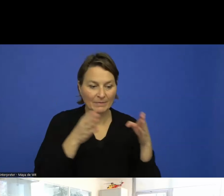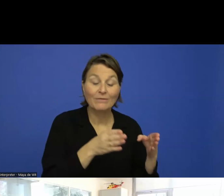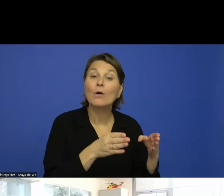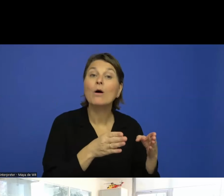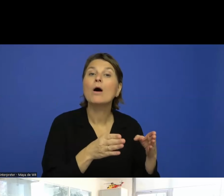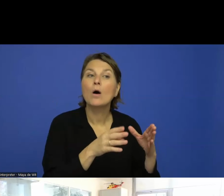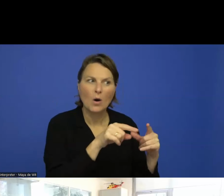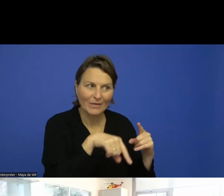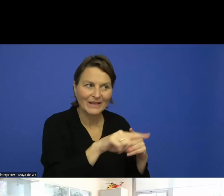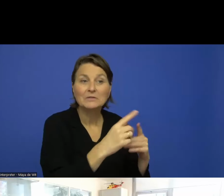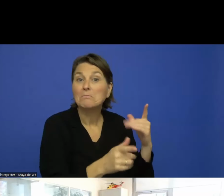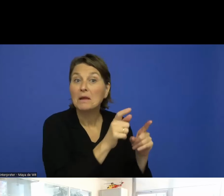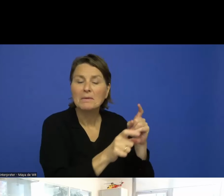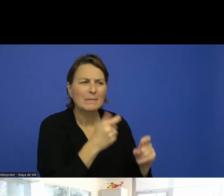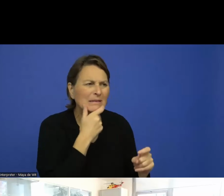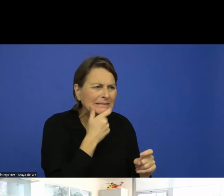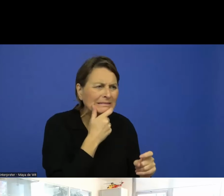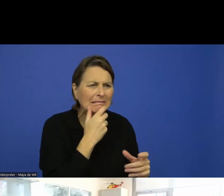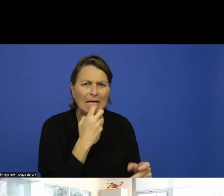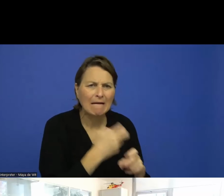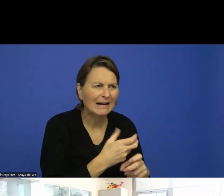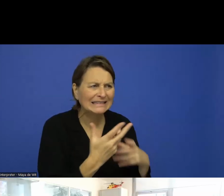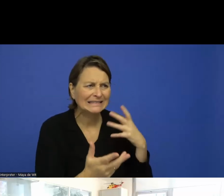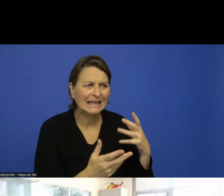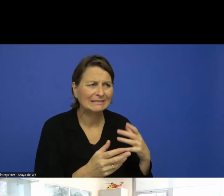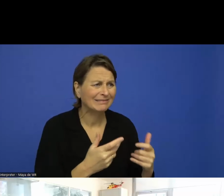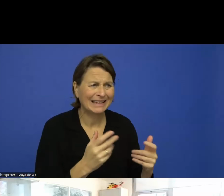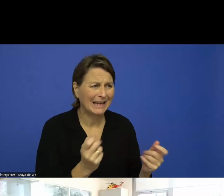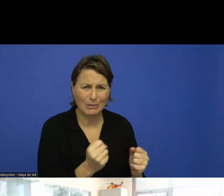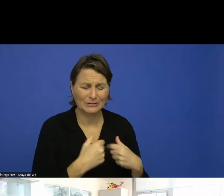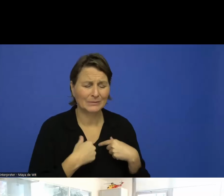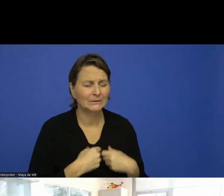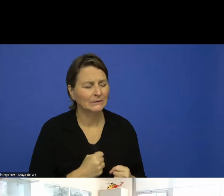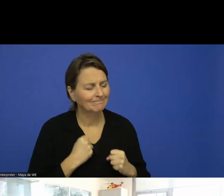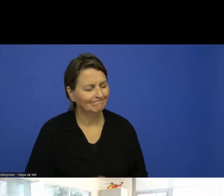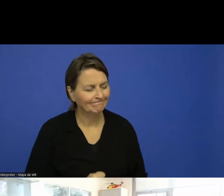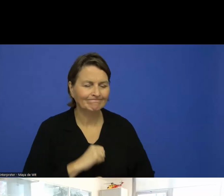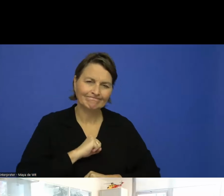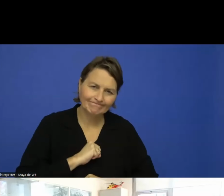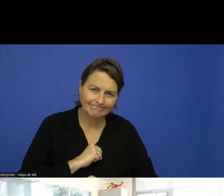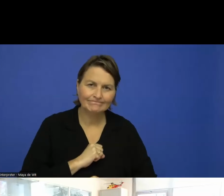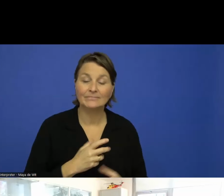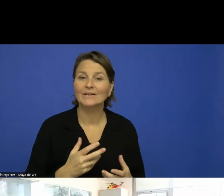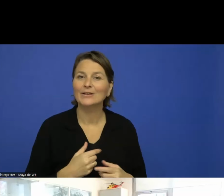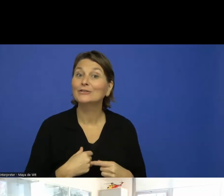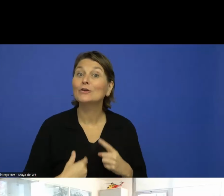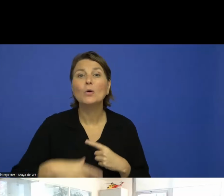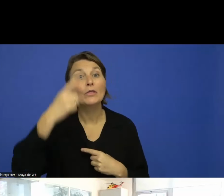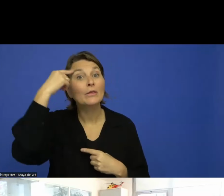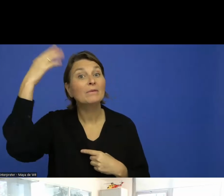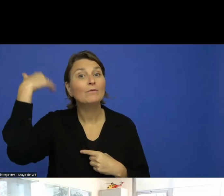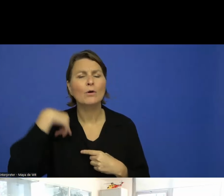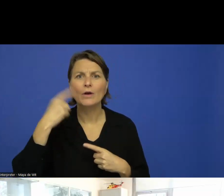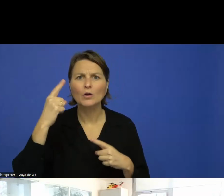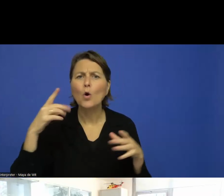it difficult for somebody to engage or frustrating to engage. So what we thought was a minority issue is actually a